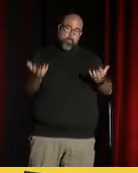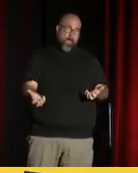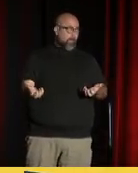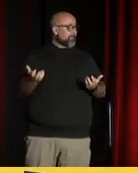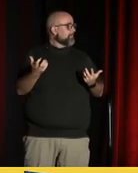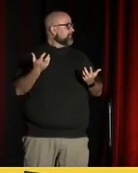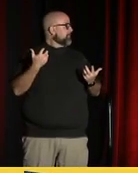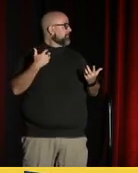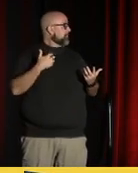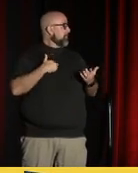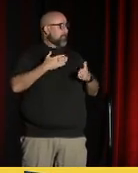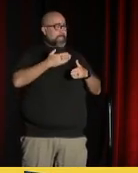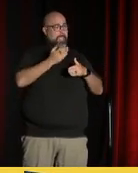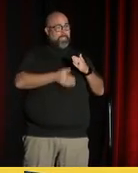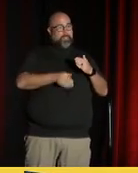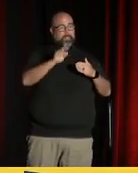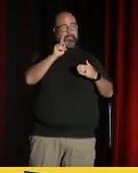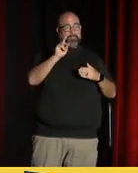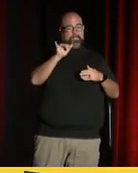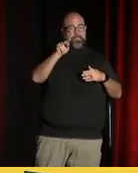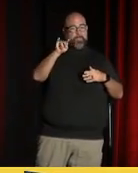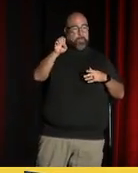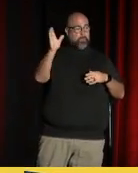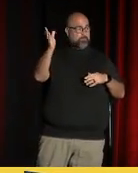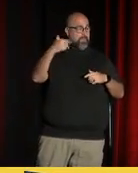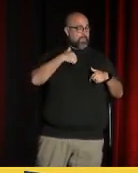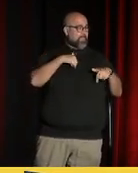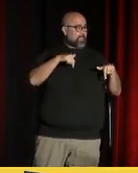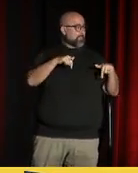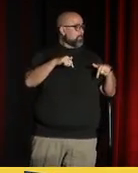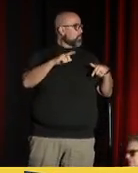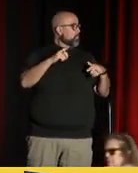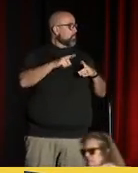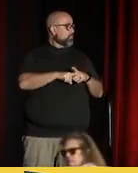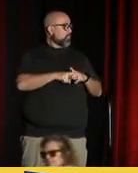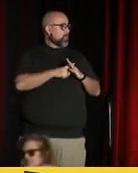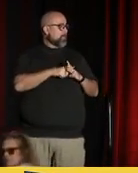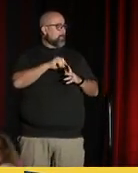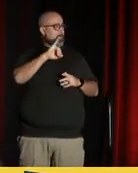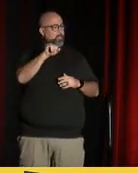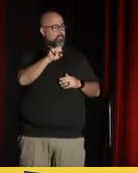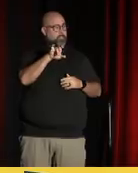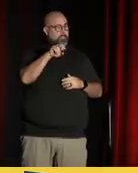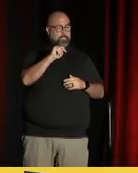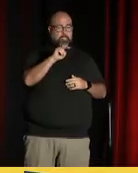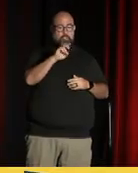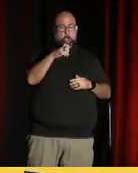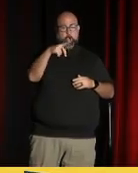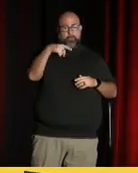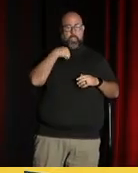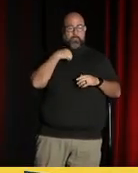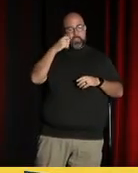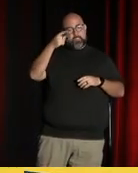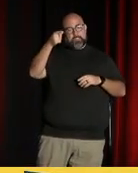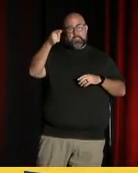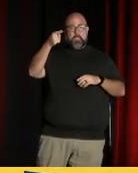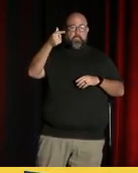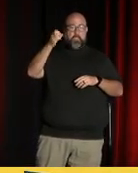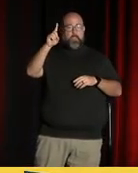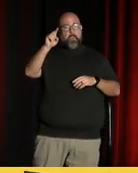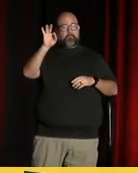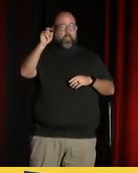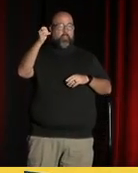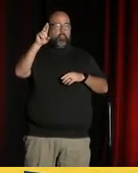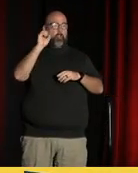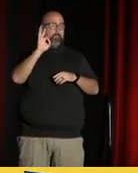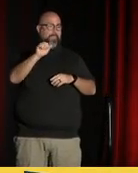the end of every keynote, we remind you our tradition here in the disability community started by Justin Dart, the kind of the godfather of the ADA. When somebody did